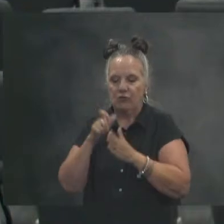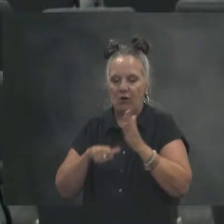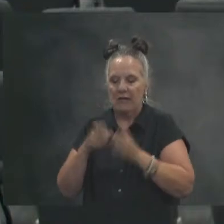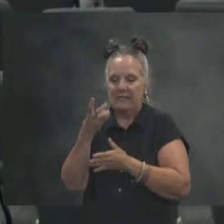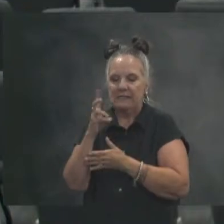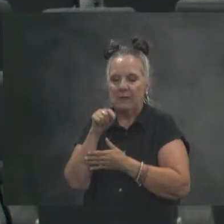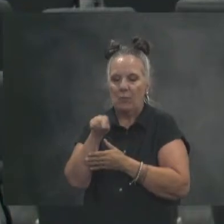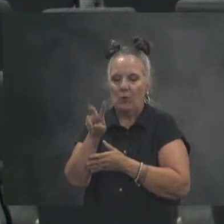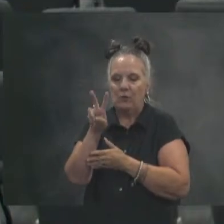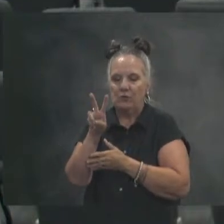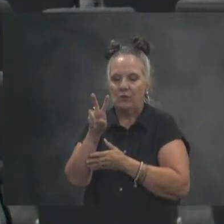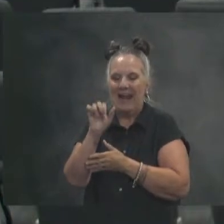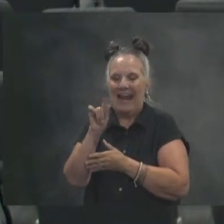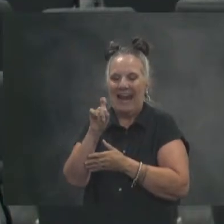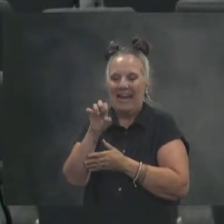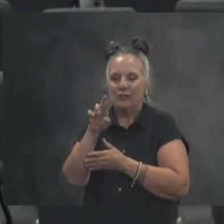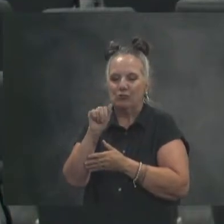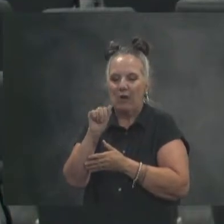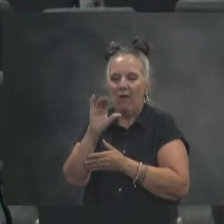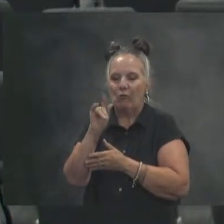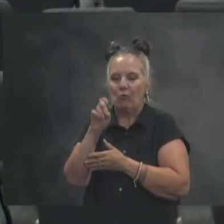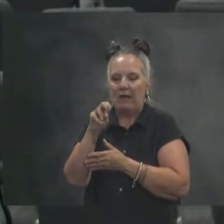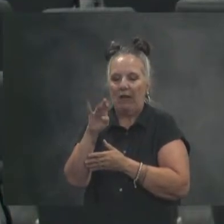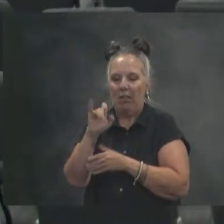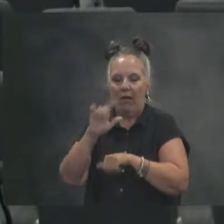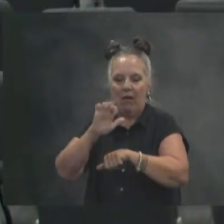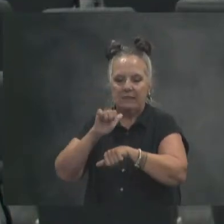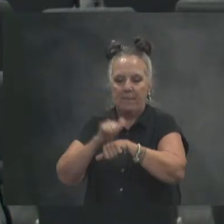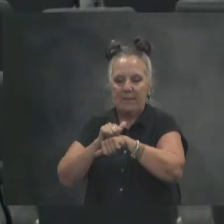16.2, extracurricular assignments. All those in favor?